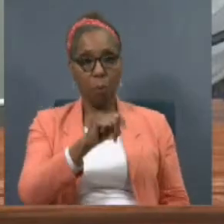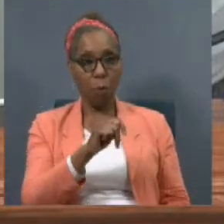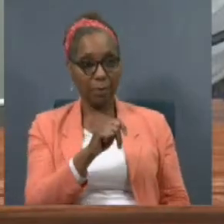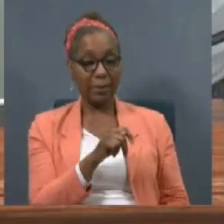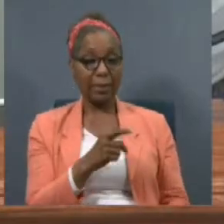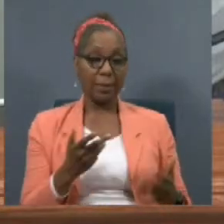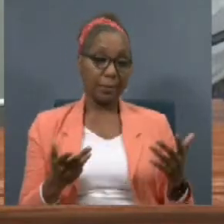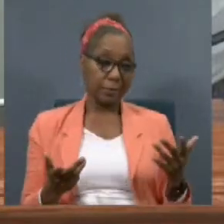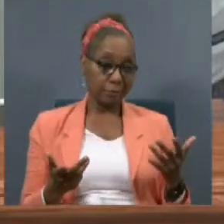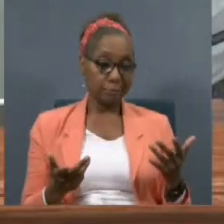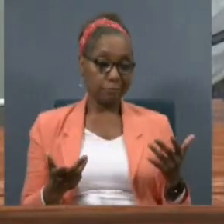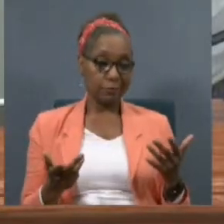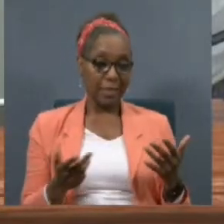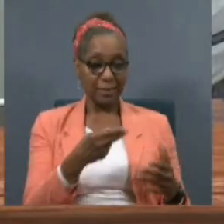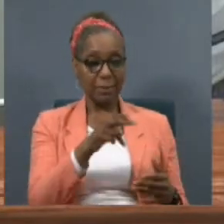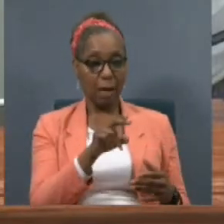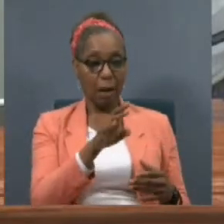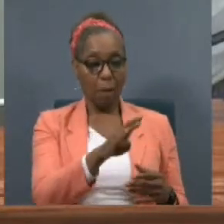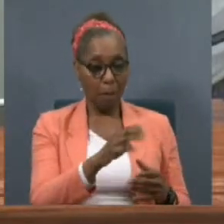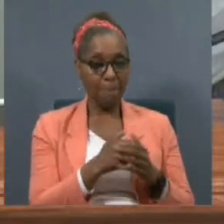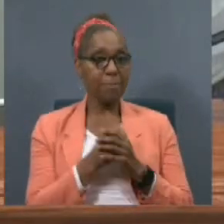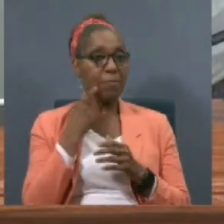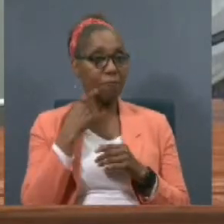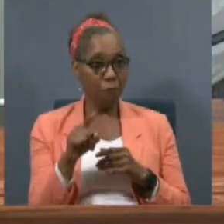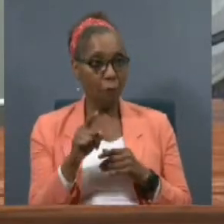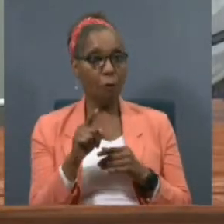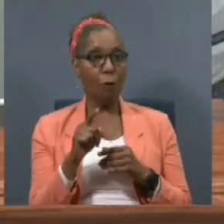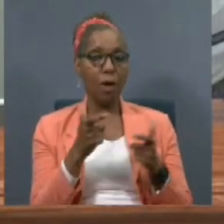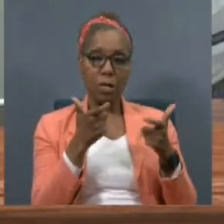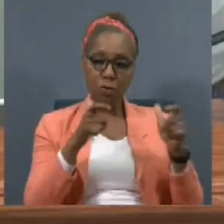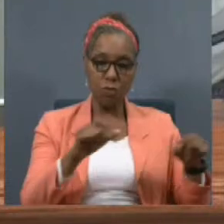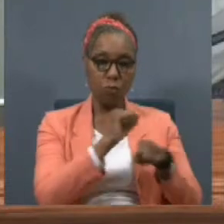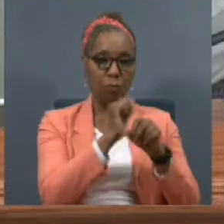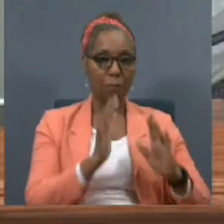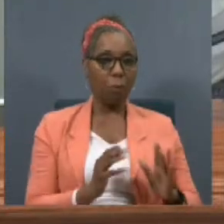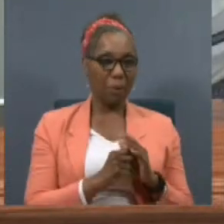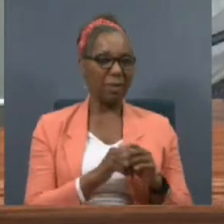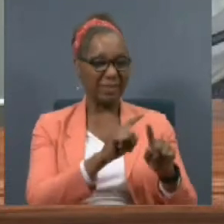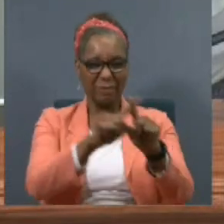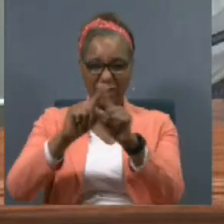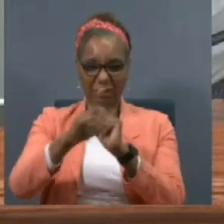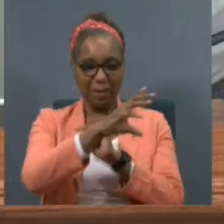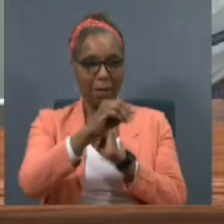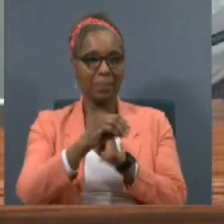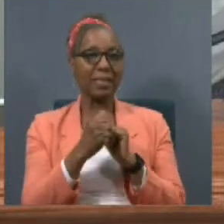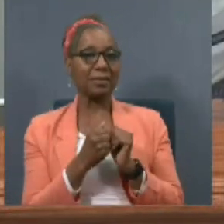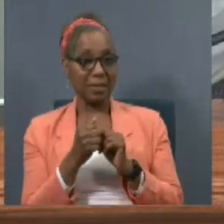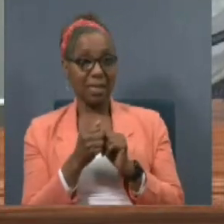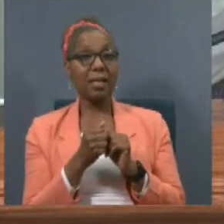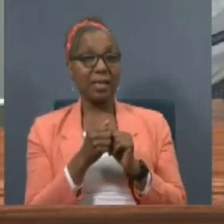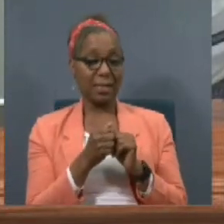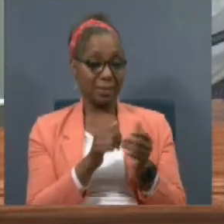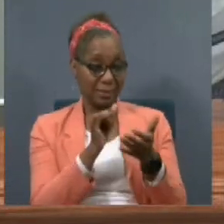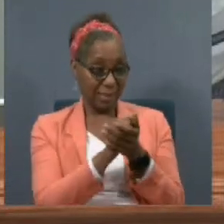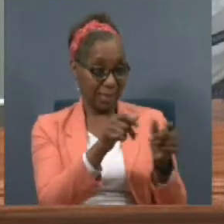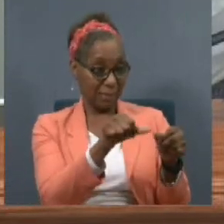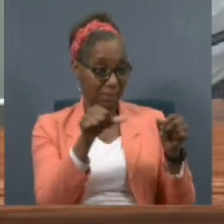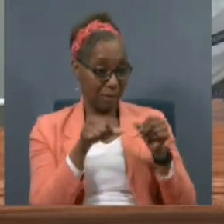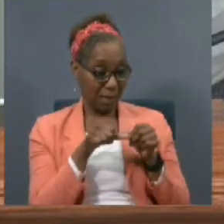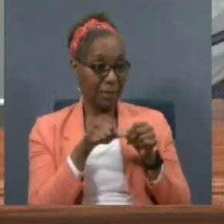it is the hub of huge employers, and it is the site